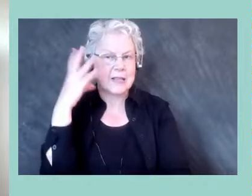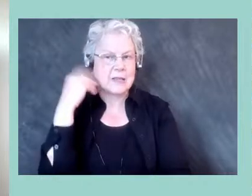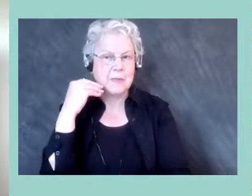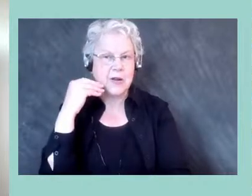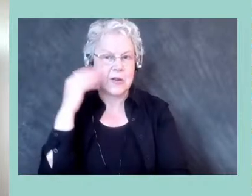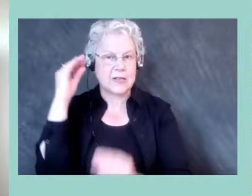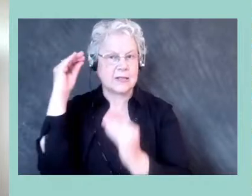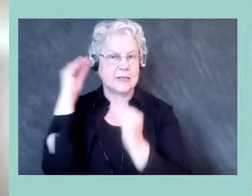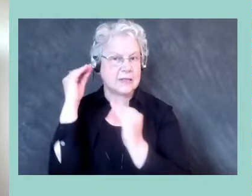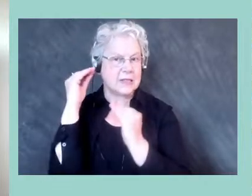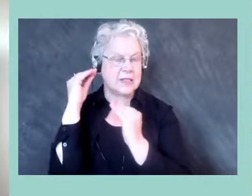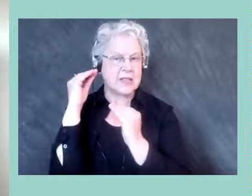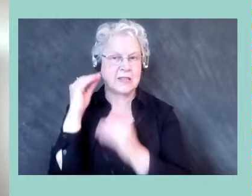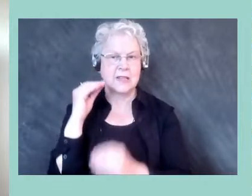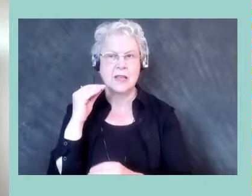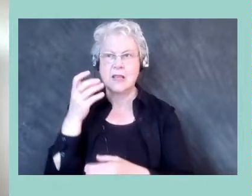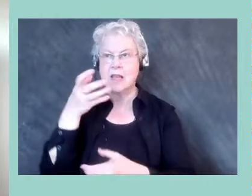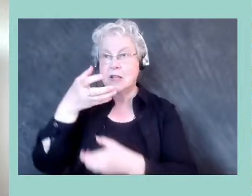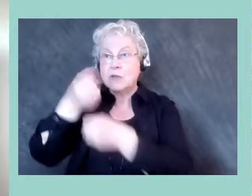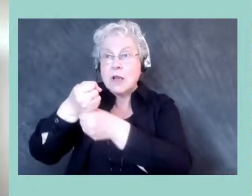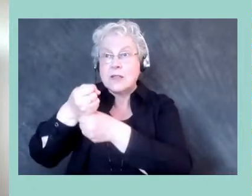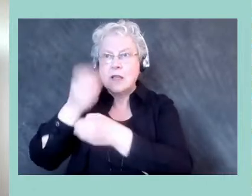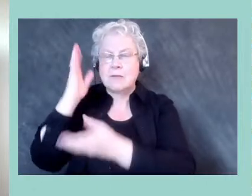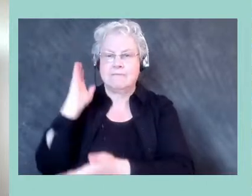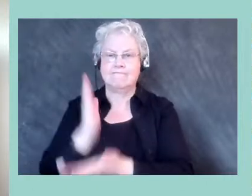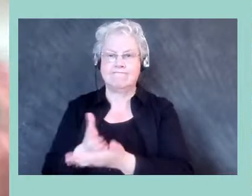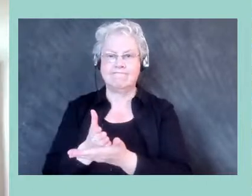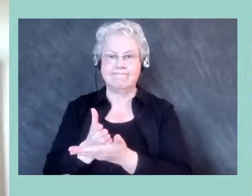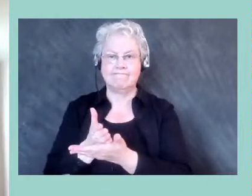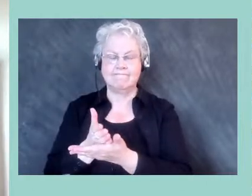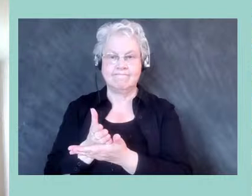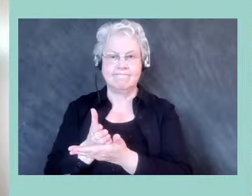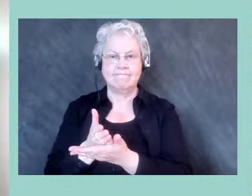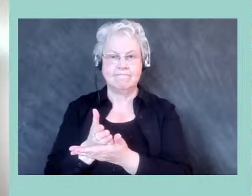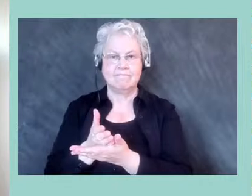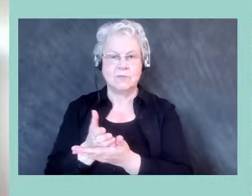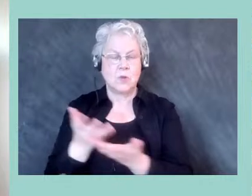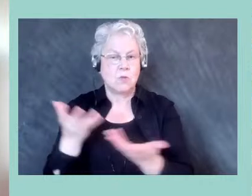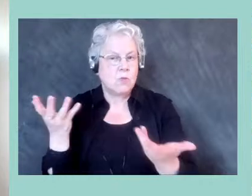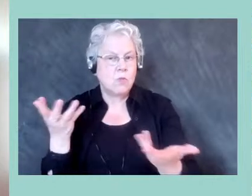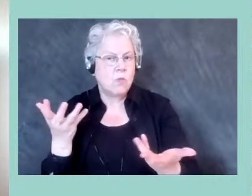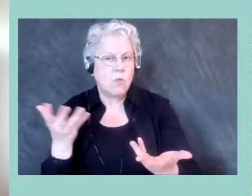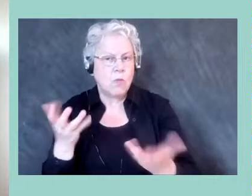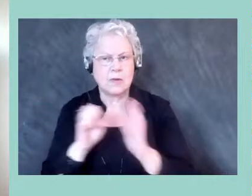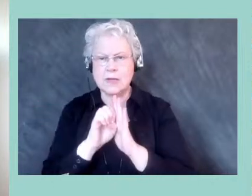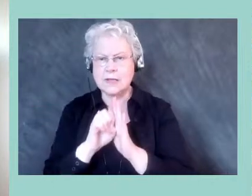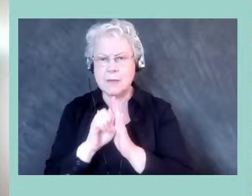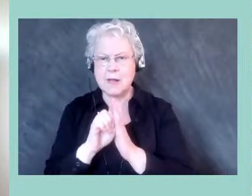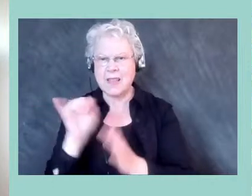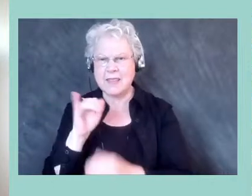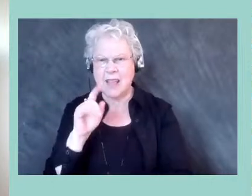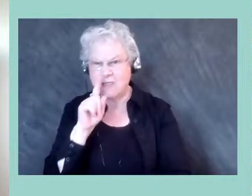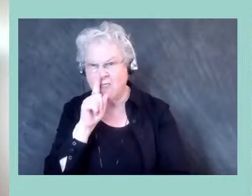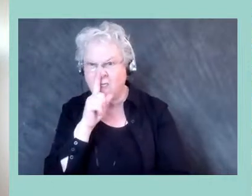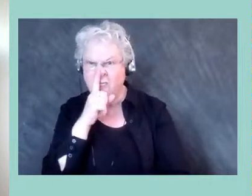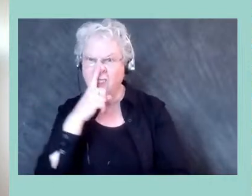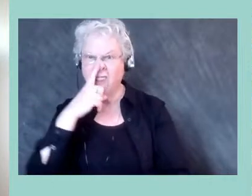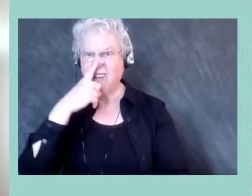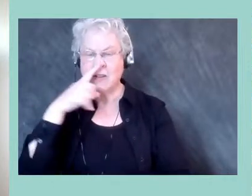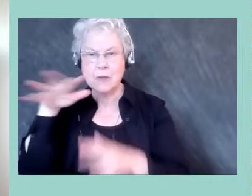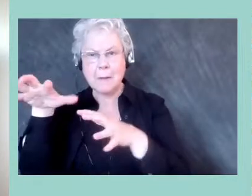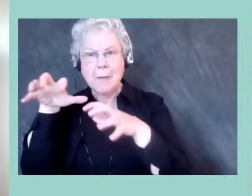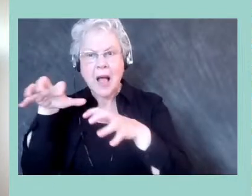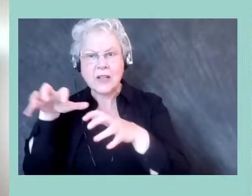that tell us not to be. This ranges from things like the nose monster